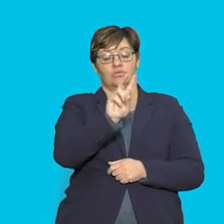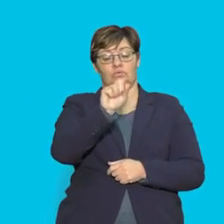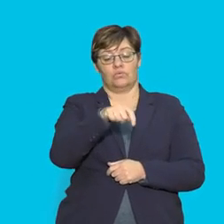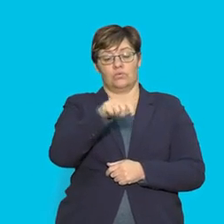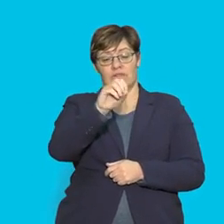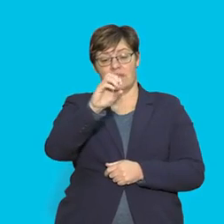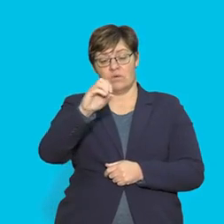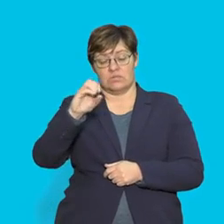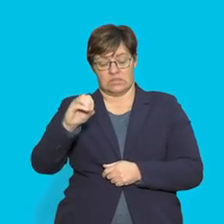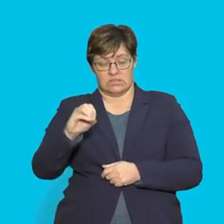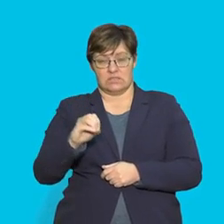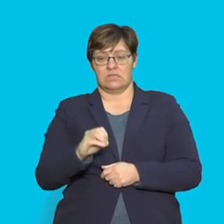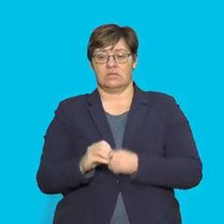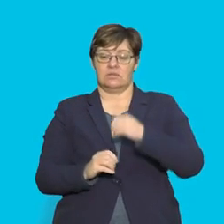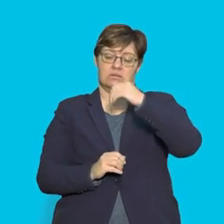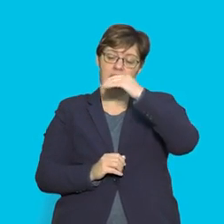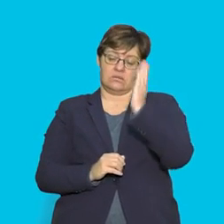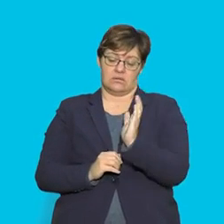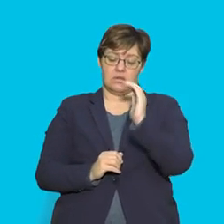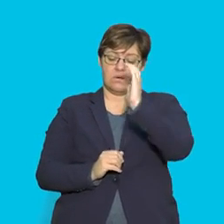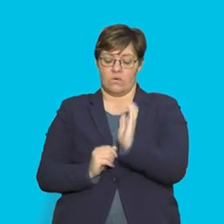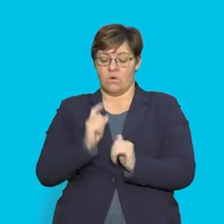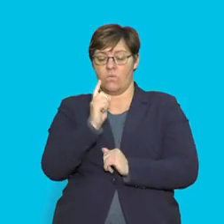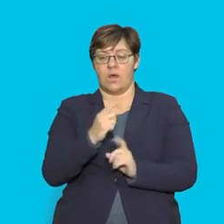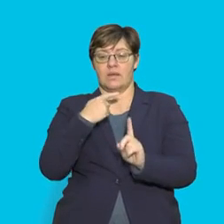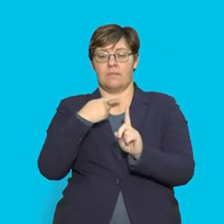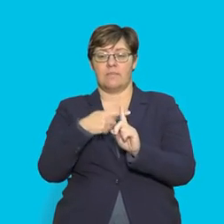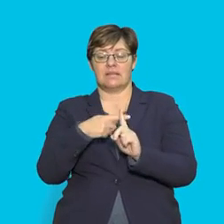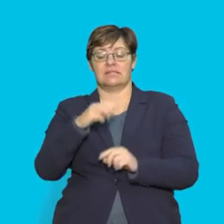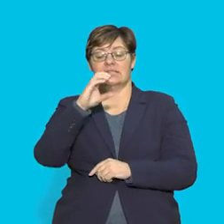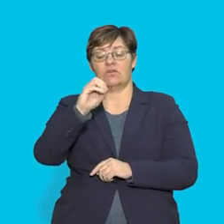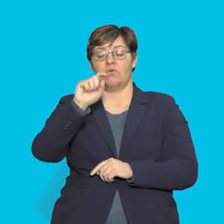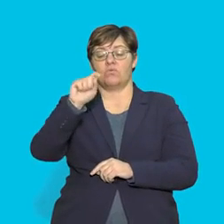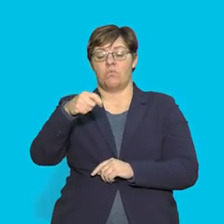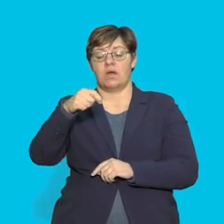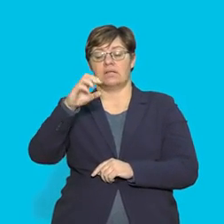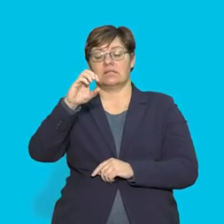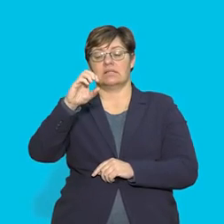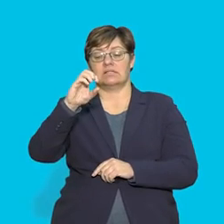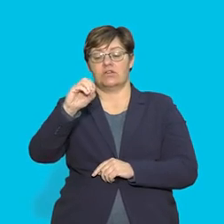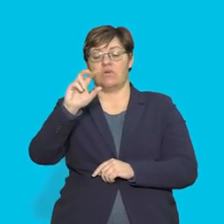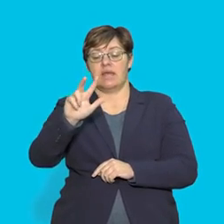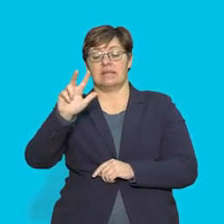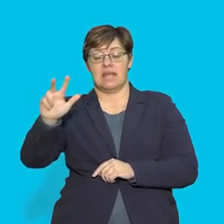this becomes 12,000 into 1 plus, my I here is